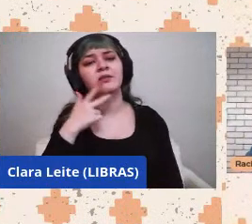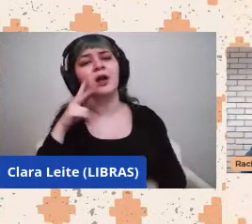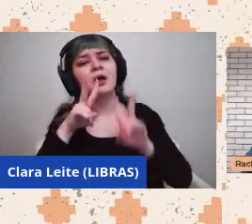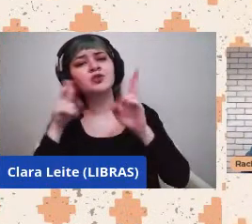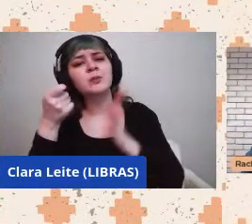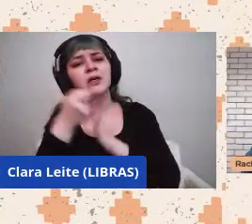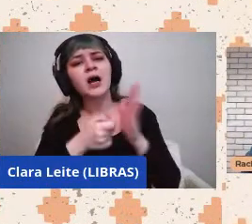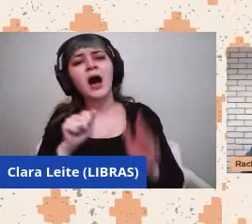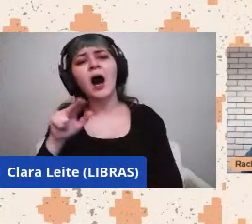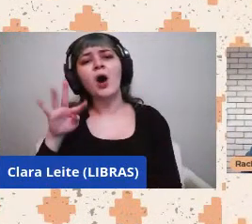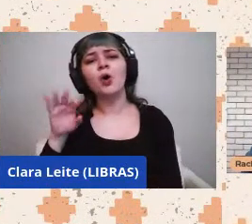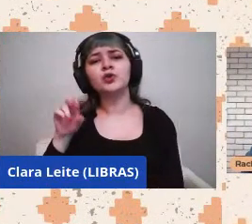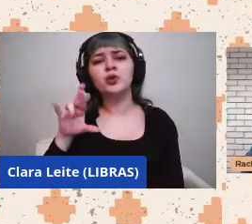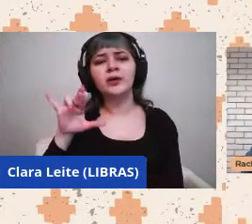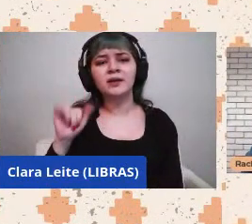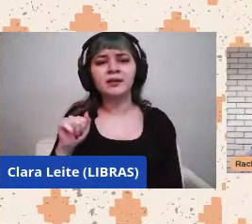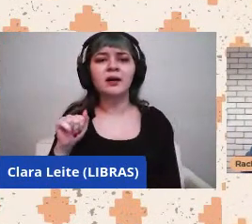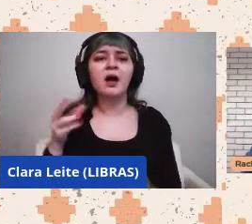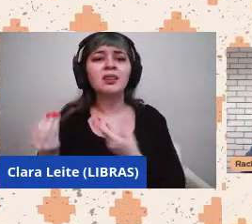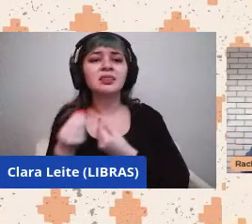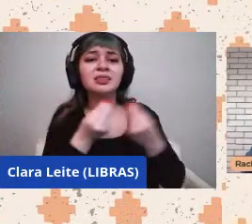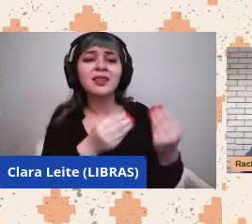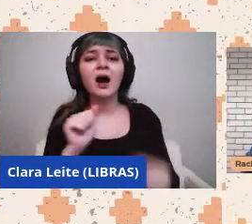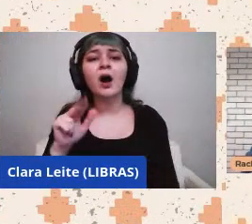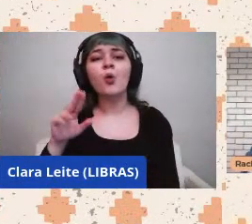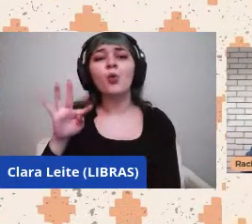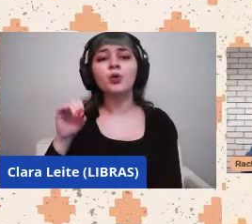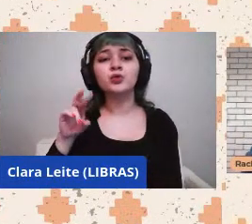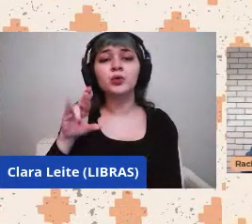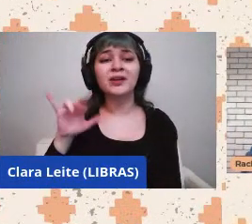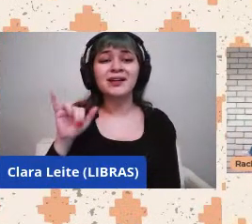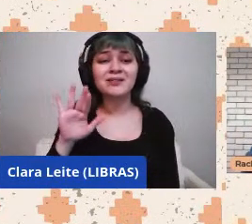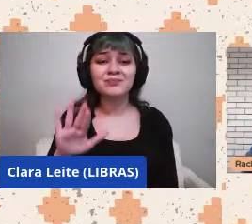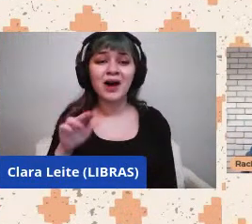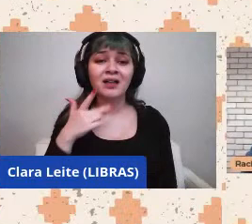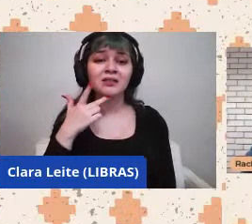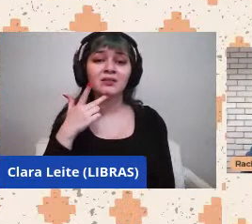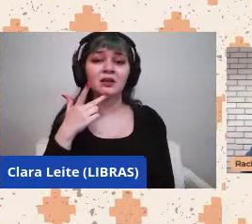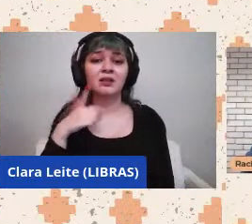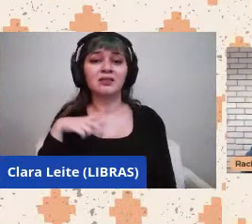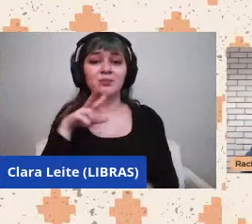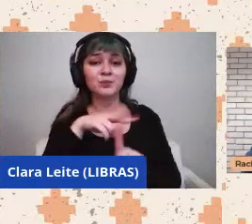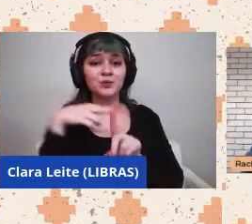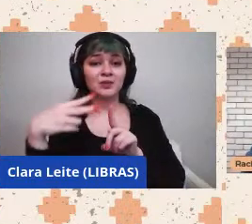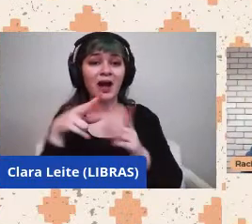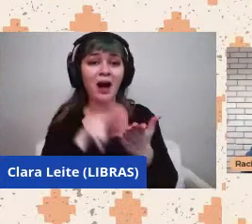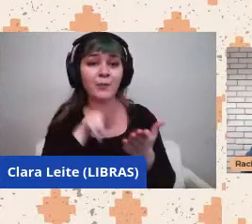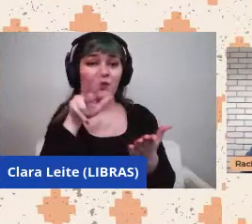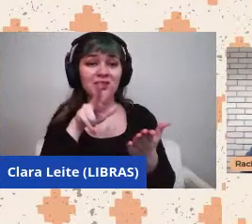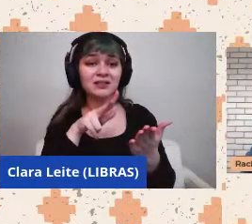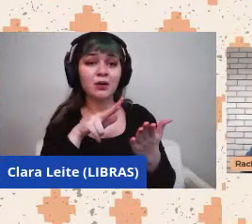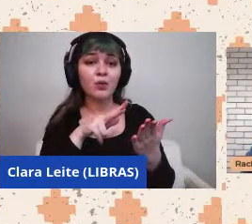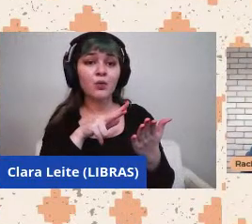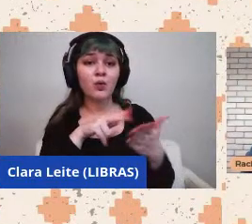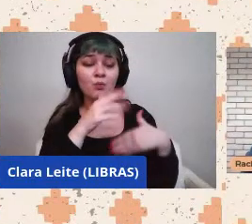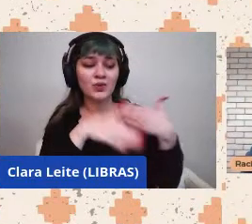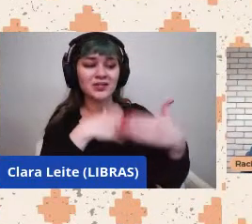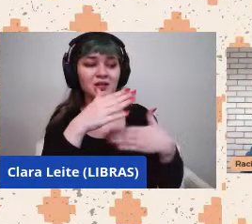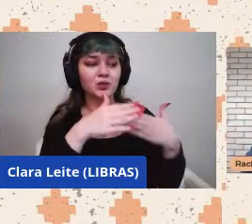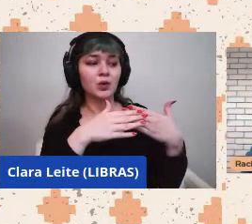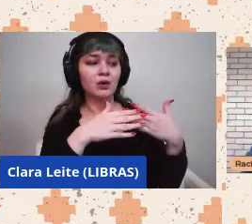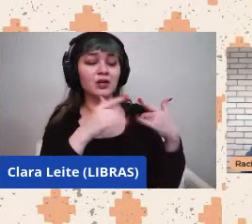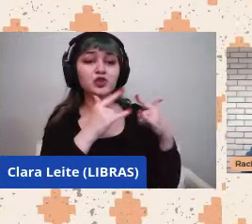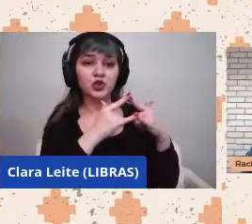the ethics of attributing authorship. But really, when you're going through an institutional ethical approval process in England,